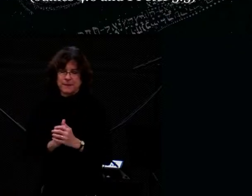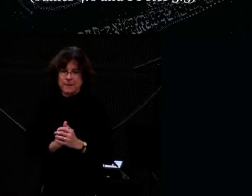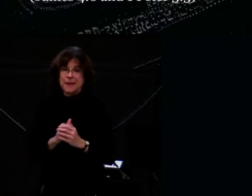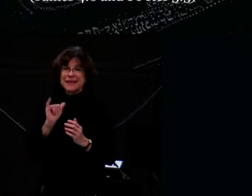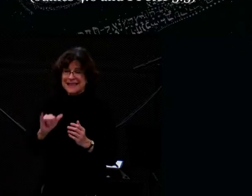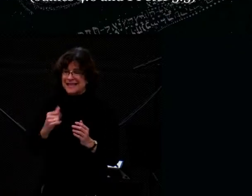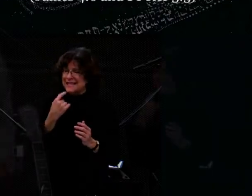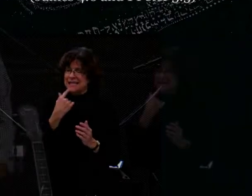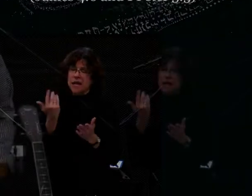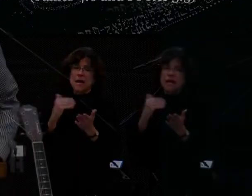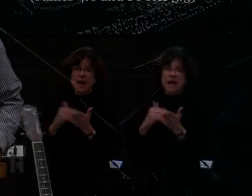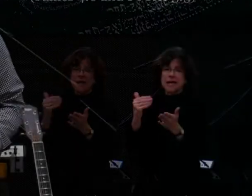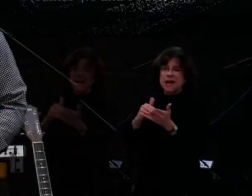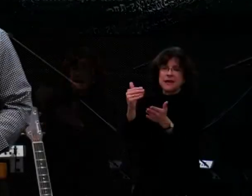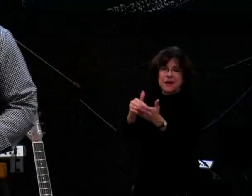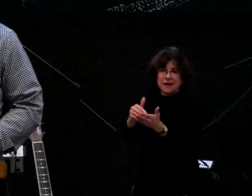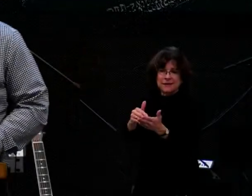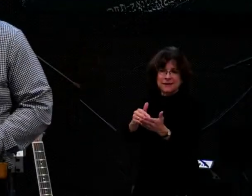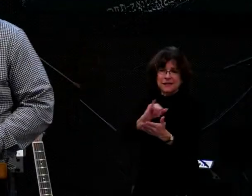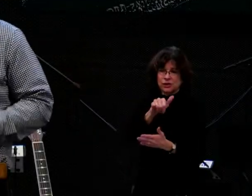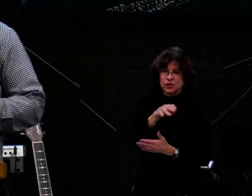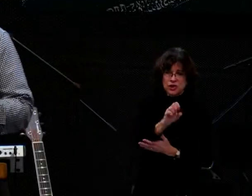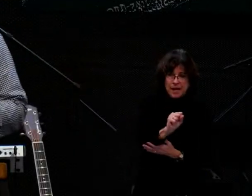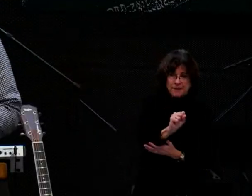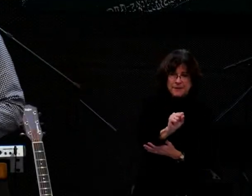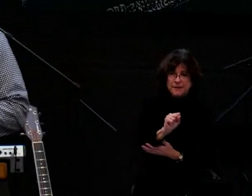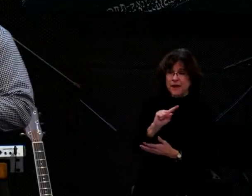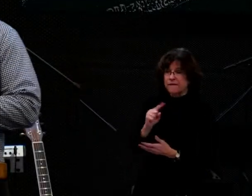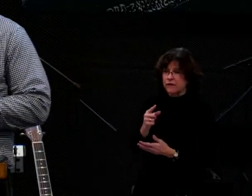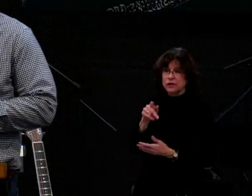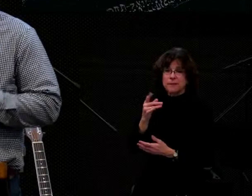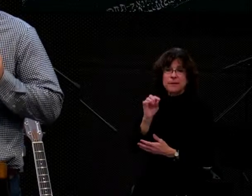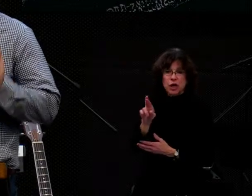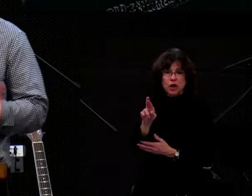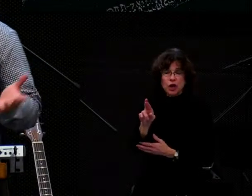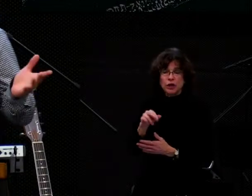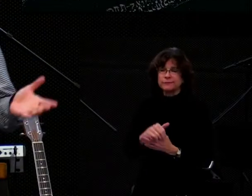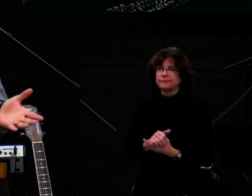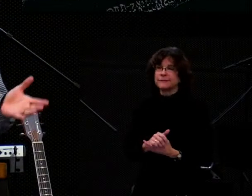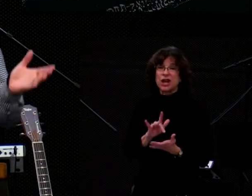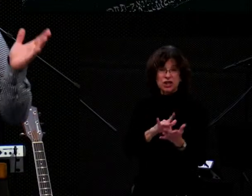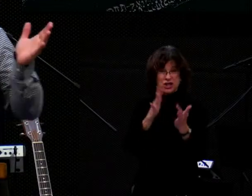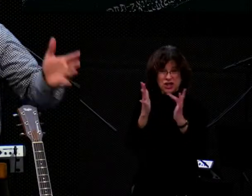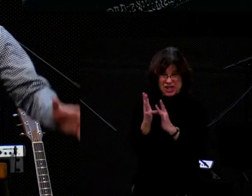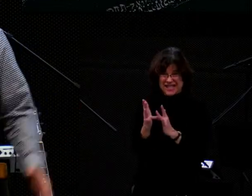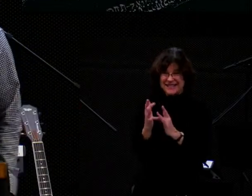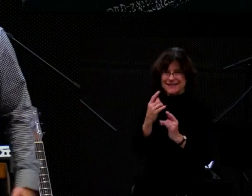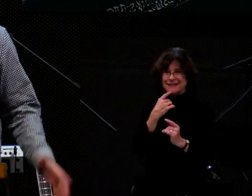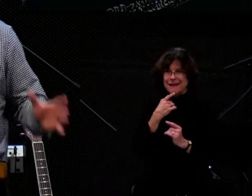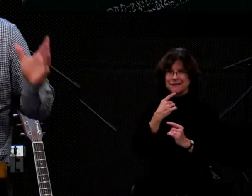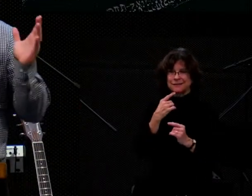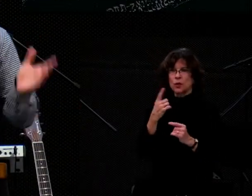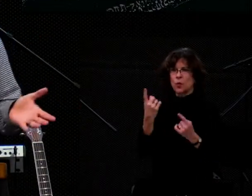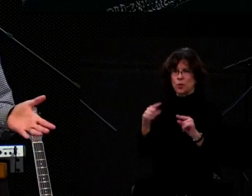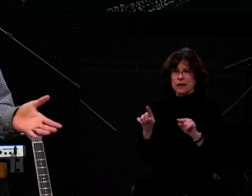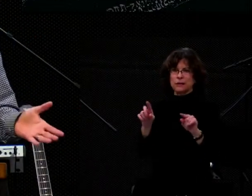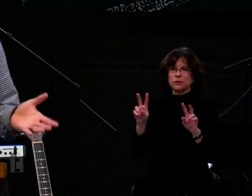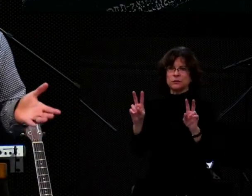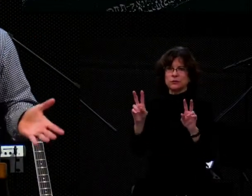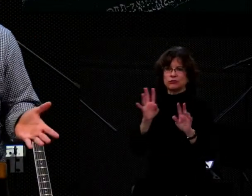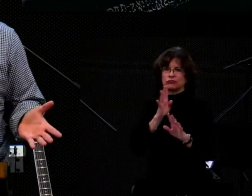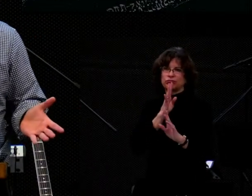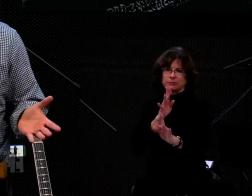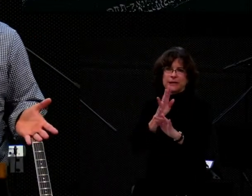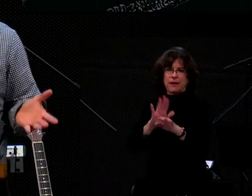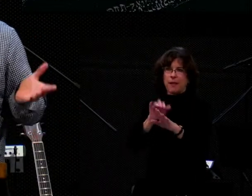James 4 and in 1 Peter 5. Jesus himself, in his most famous sermon, the Sermon on the Mount, begins with